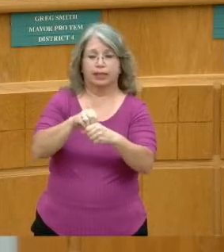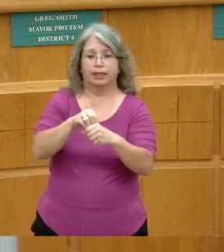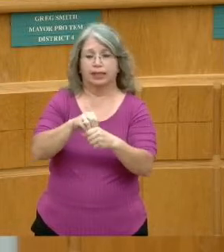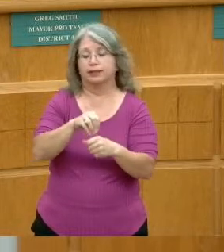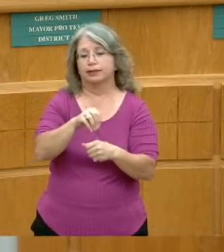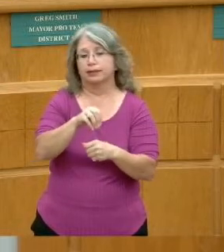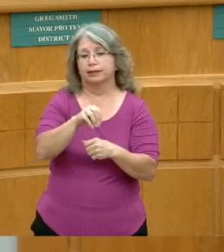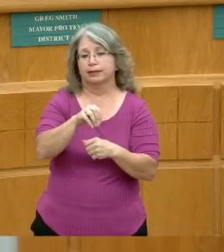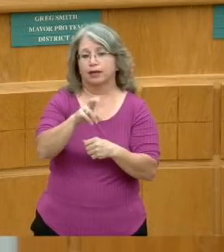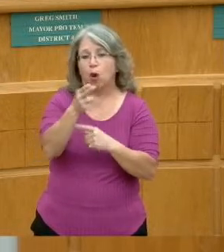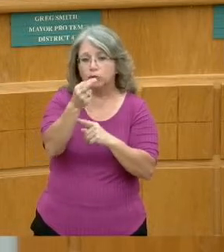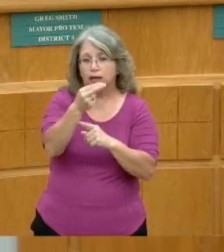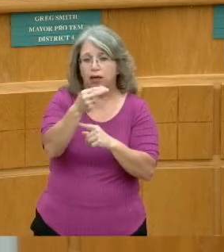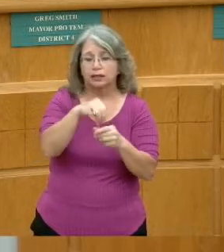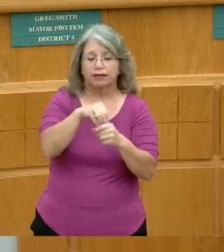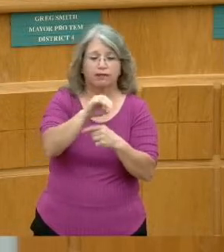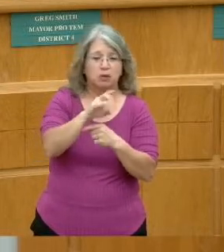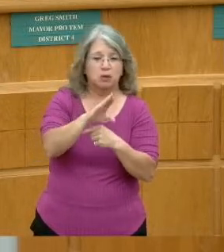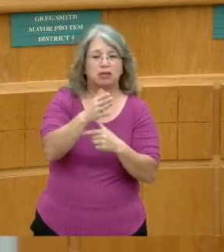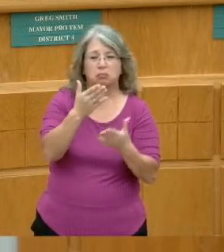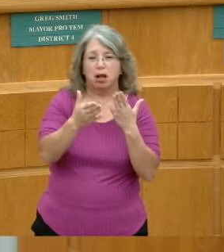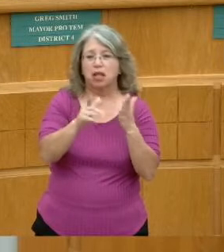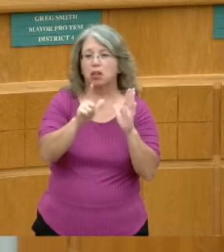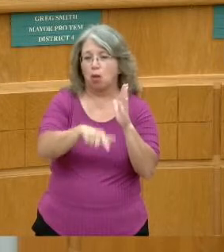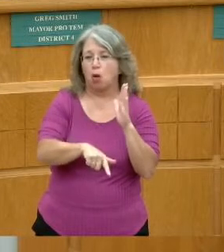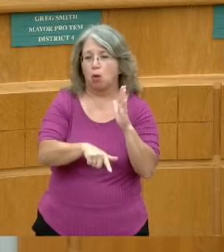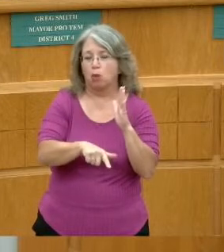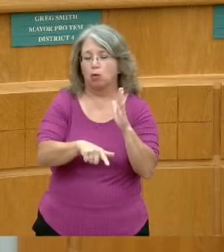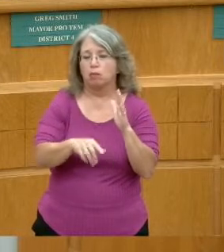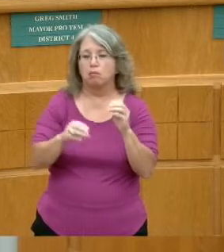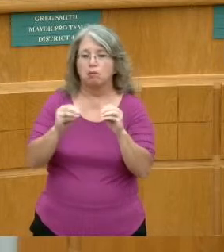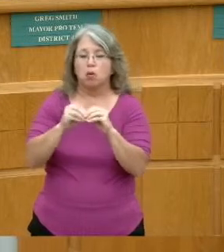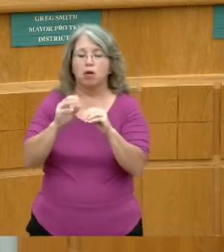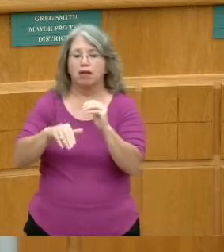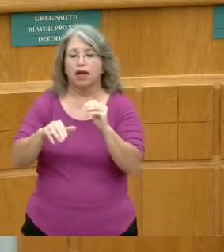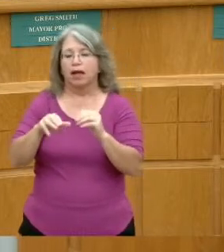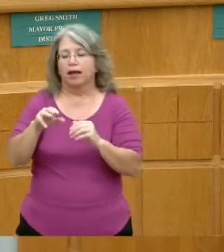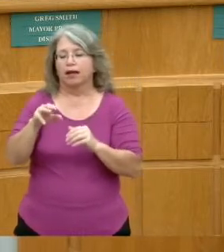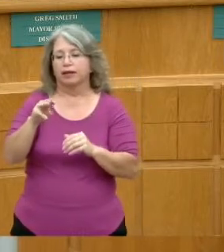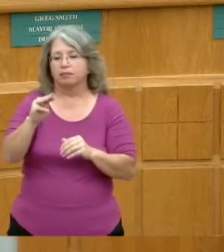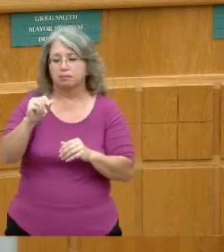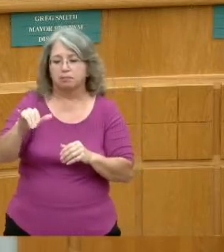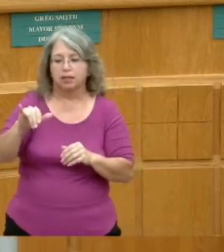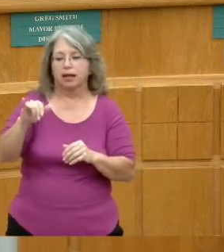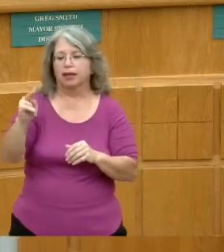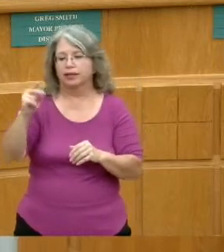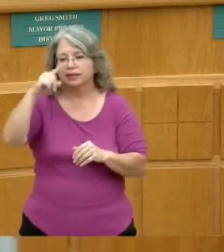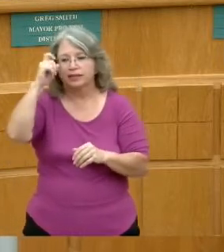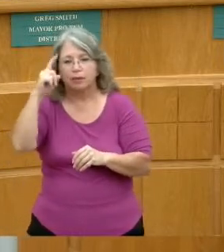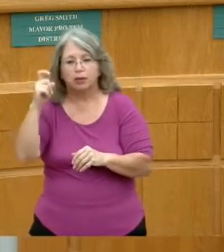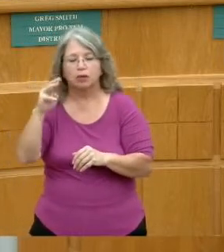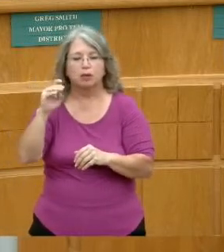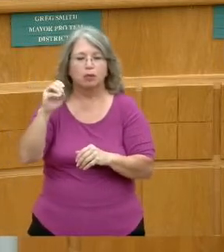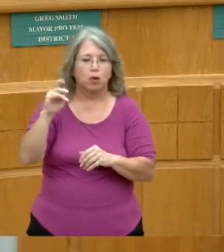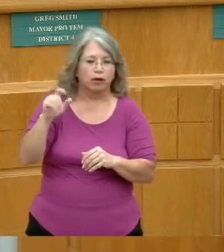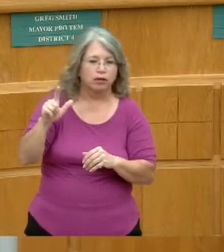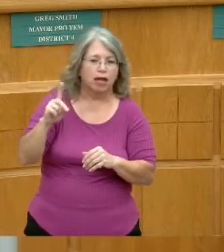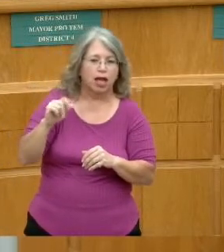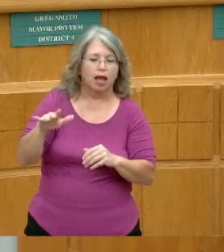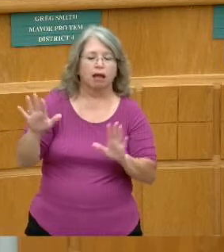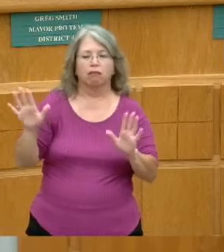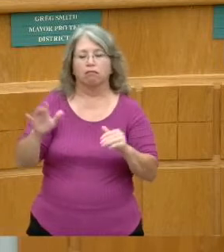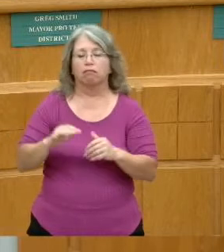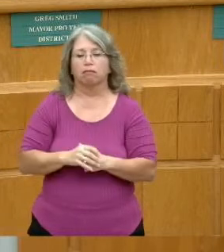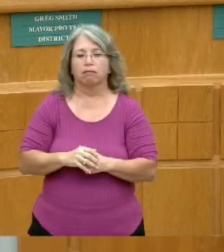weekend, like it was last weekend. And so we expect that this metric is going to go well above 100 at some point if we